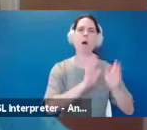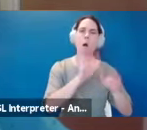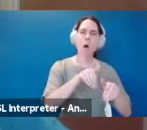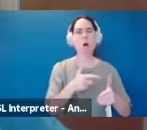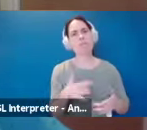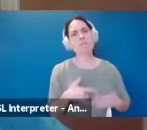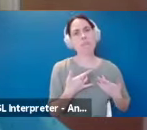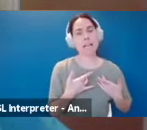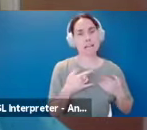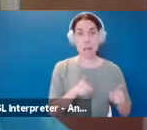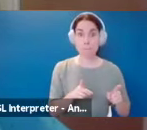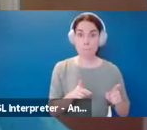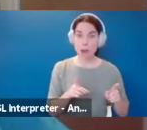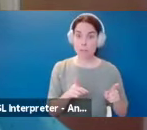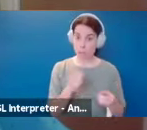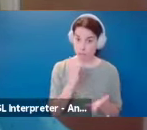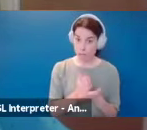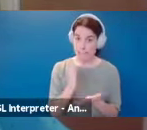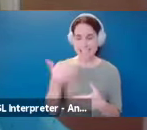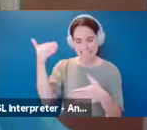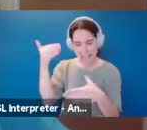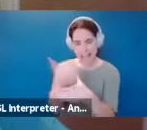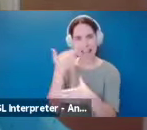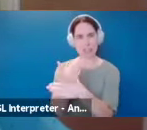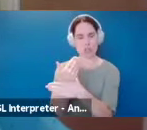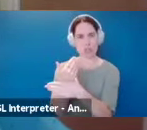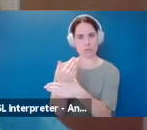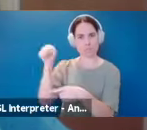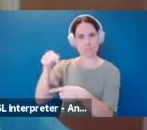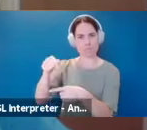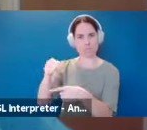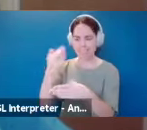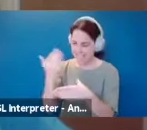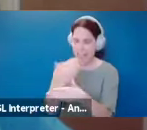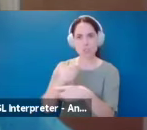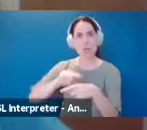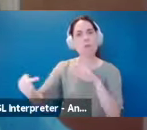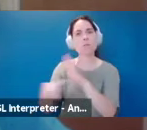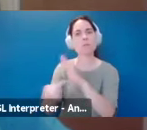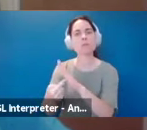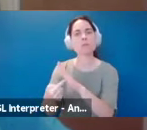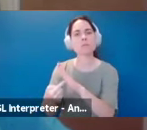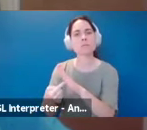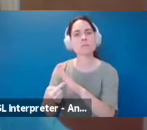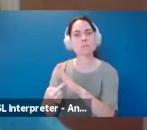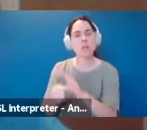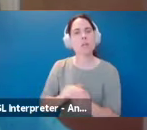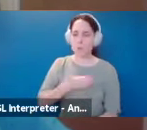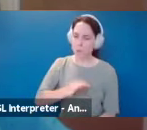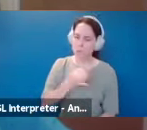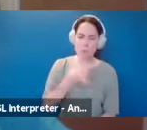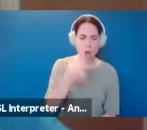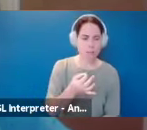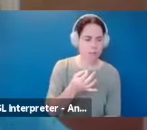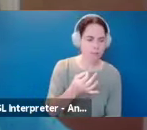ask, what action is our predominantly white sangha going to take? It's not enough to encourage big pop